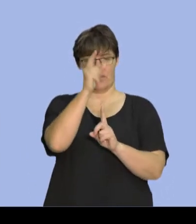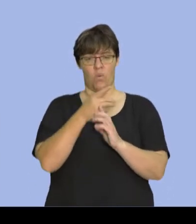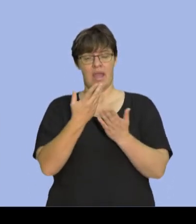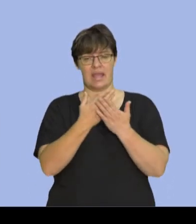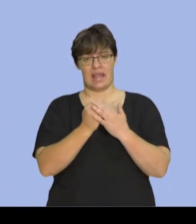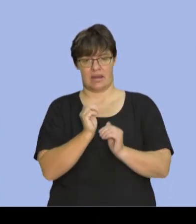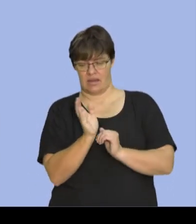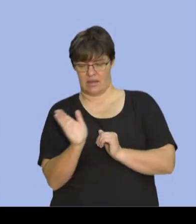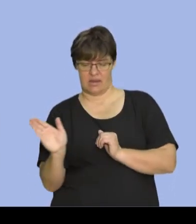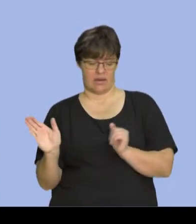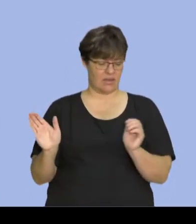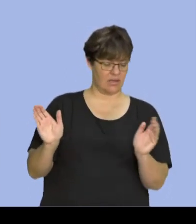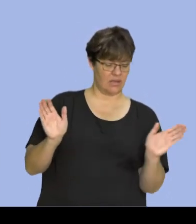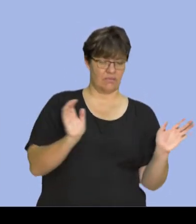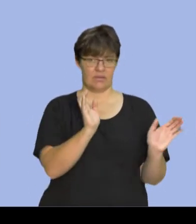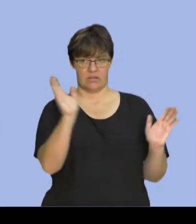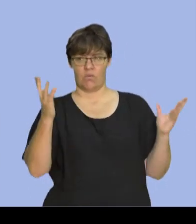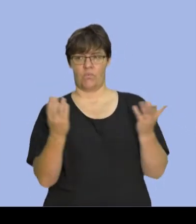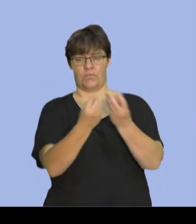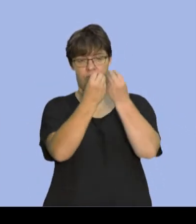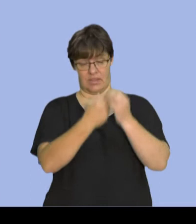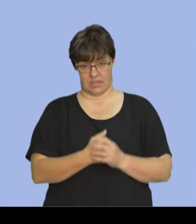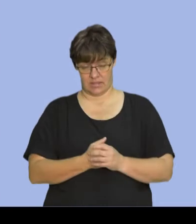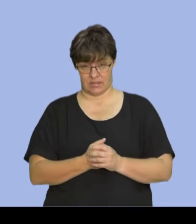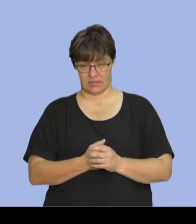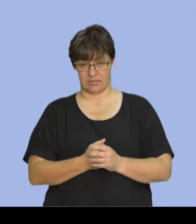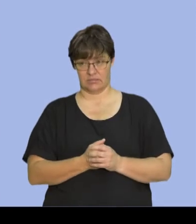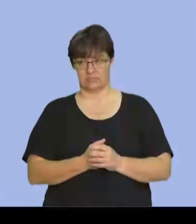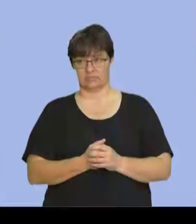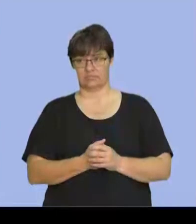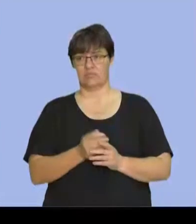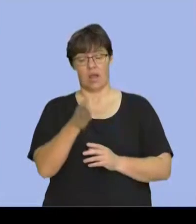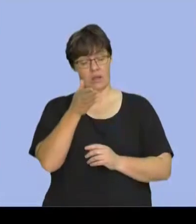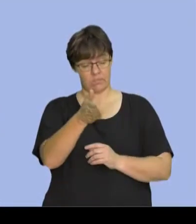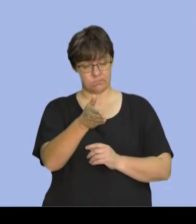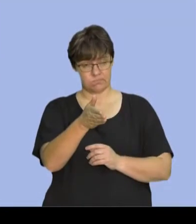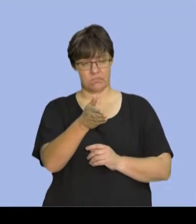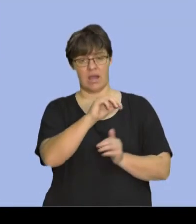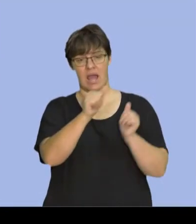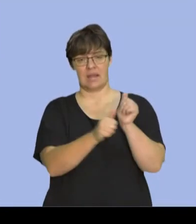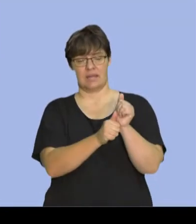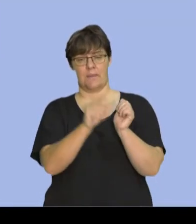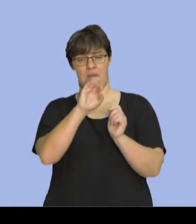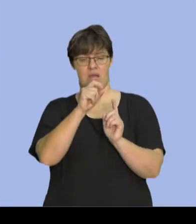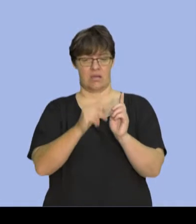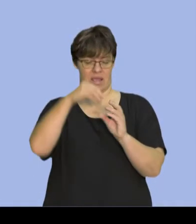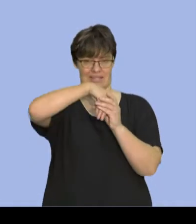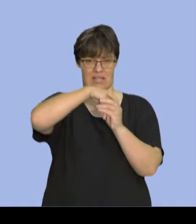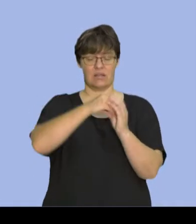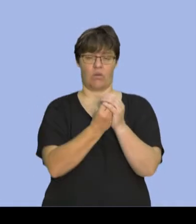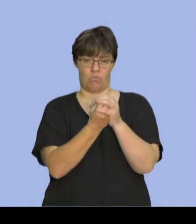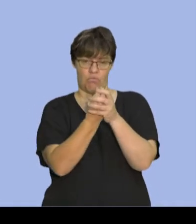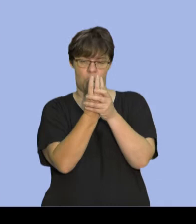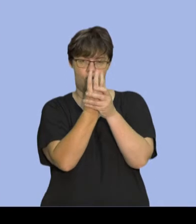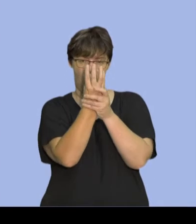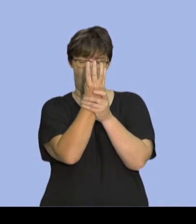to grow in girth or in width. So that is the meristematic tissue present underneath the bark, which allows for the